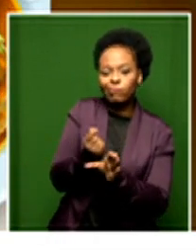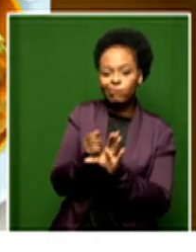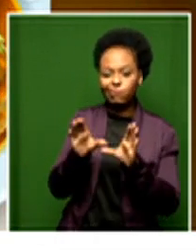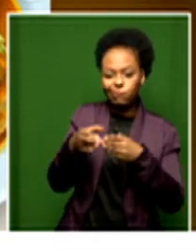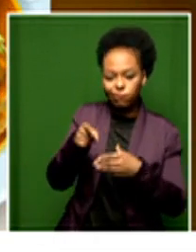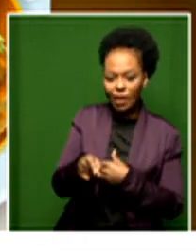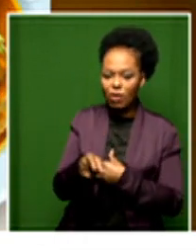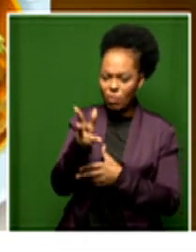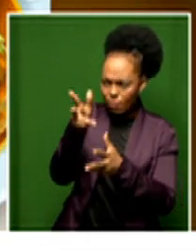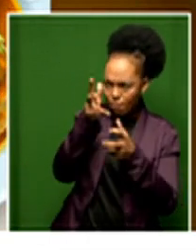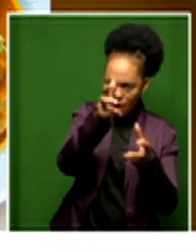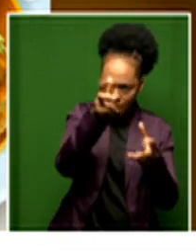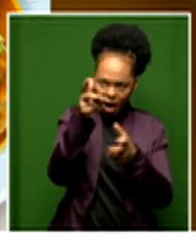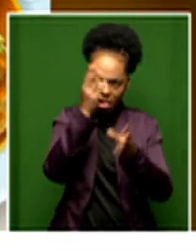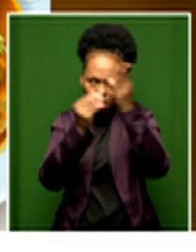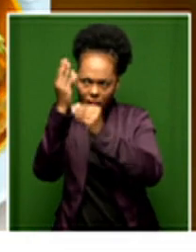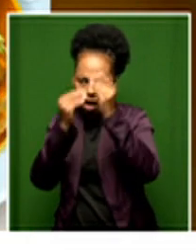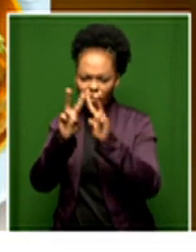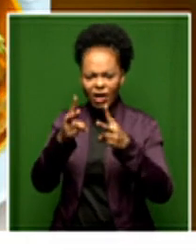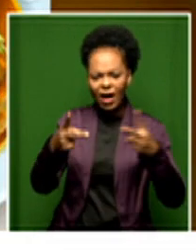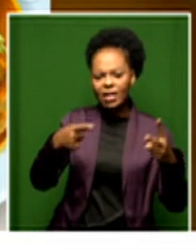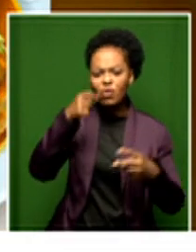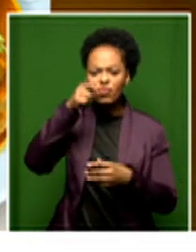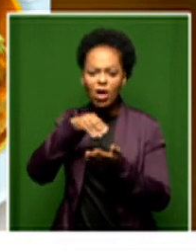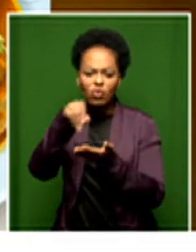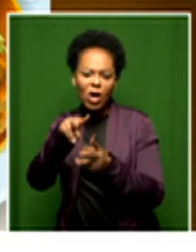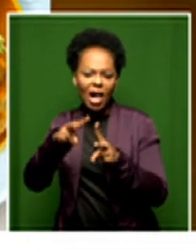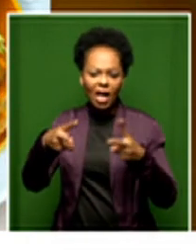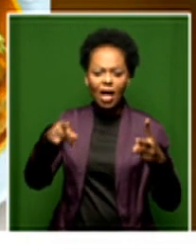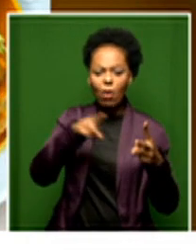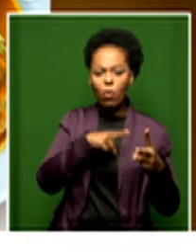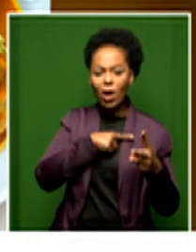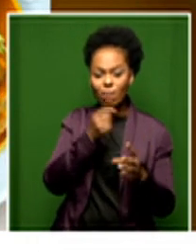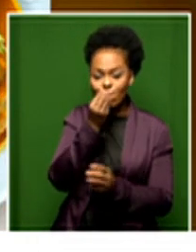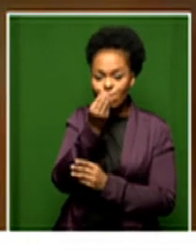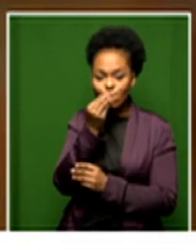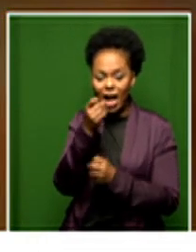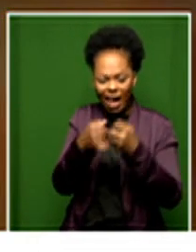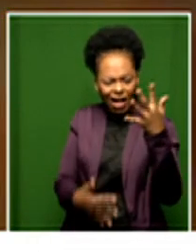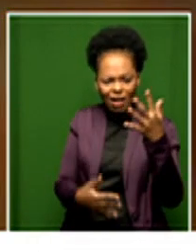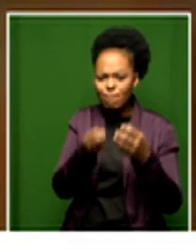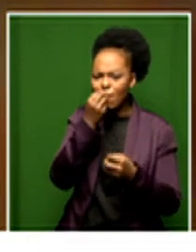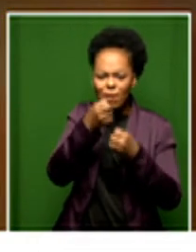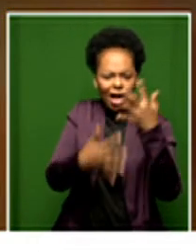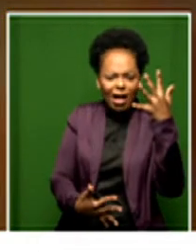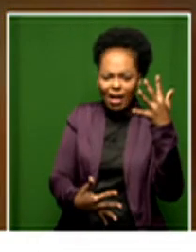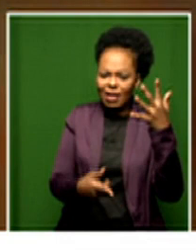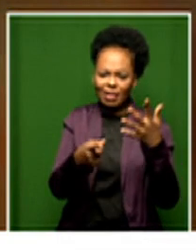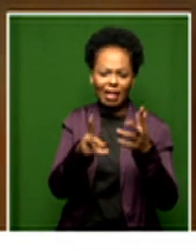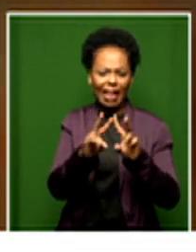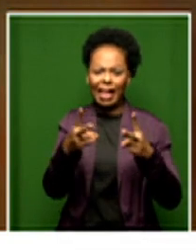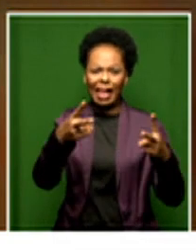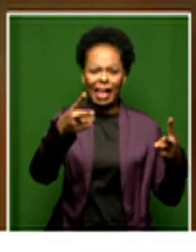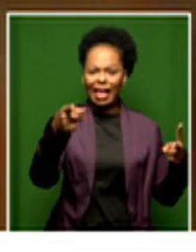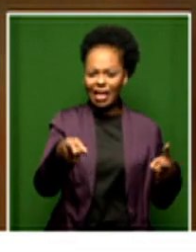than you. Look up to them and try different recipes now and again, because in the food industry, there's different trends. Food differs